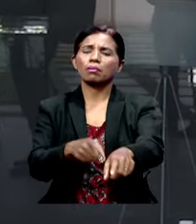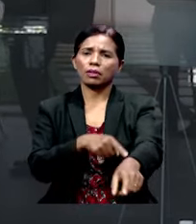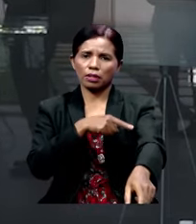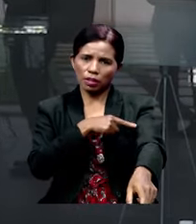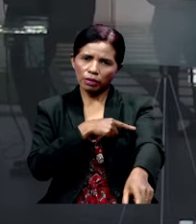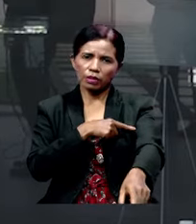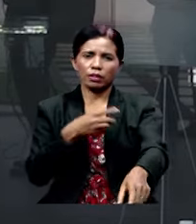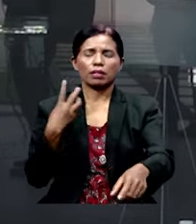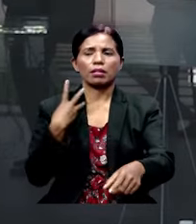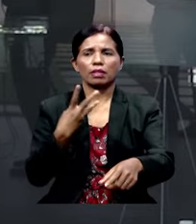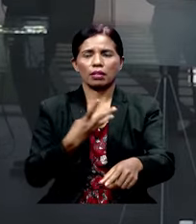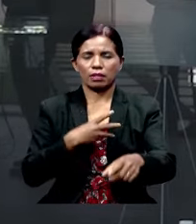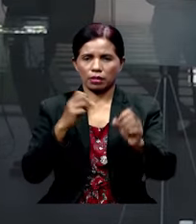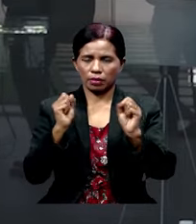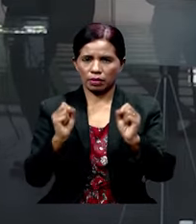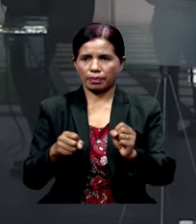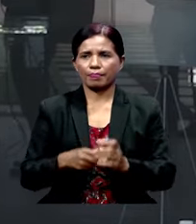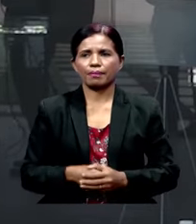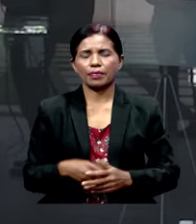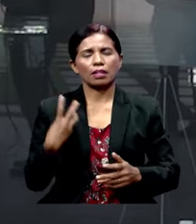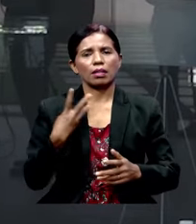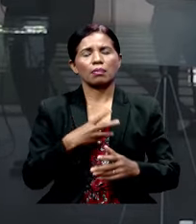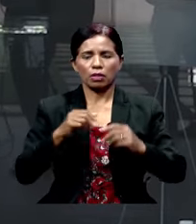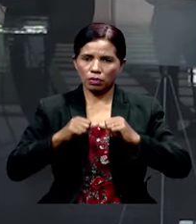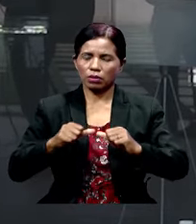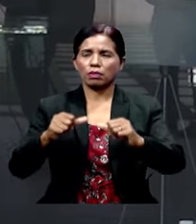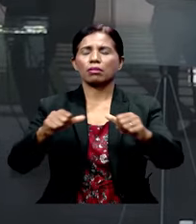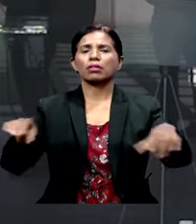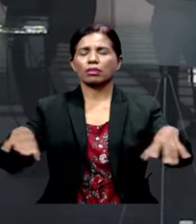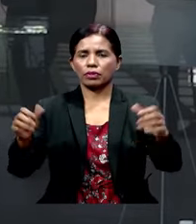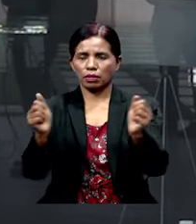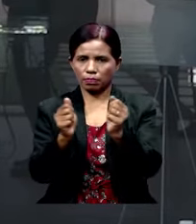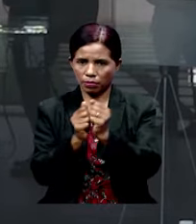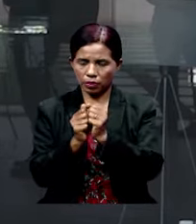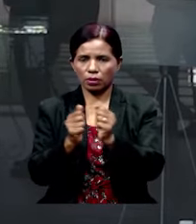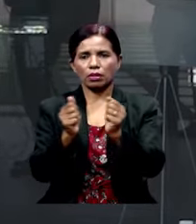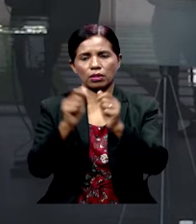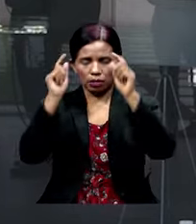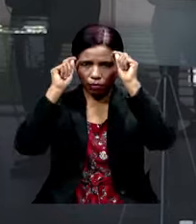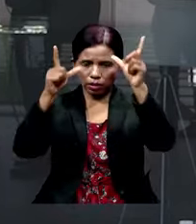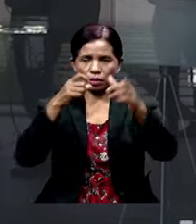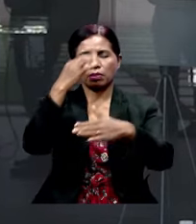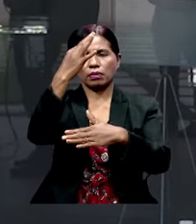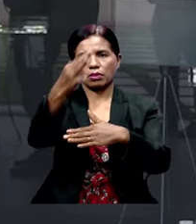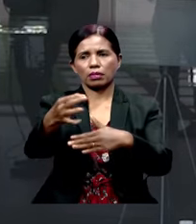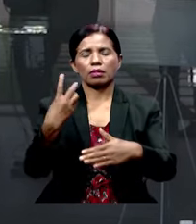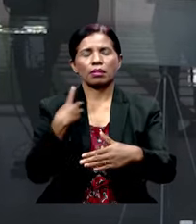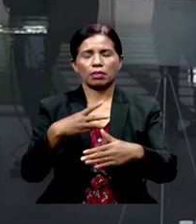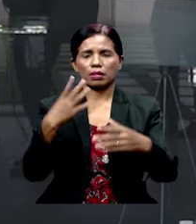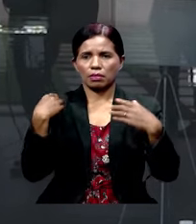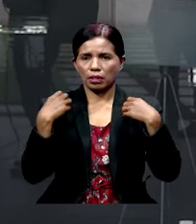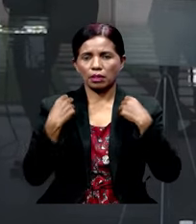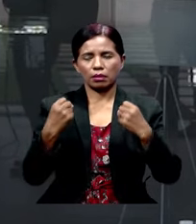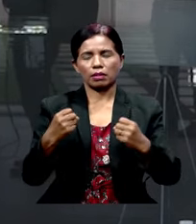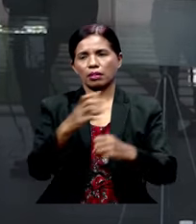that spans for decades, and we want to continue to see this to grow. The Northern Territory has a very strong Timorese